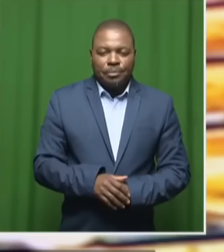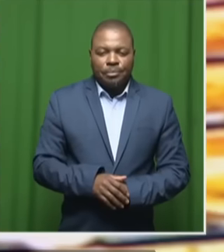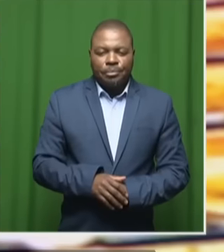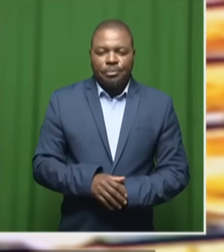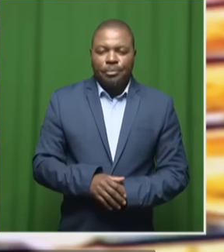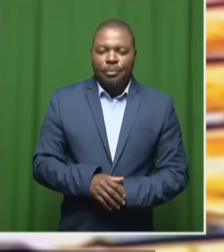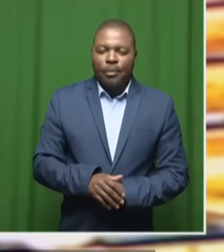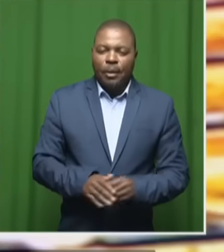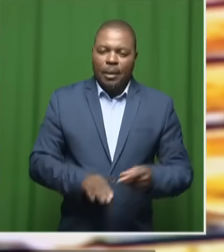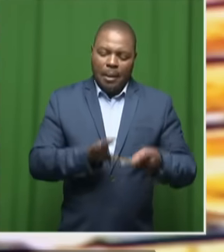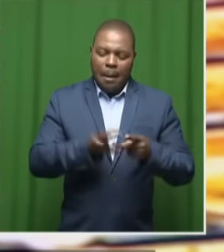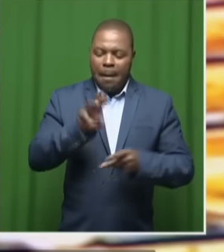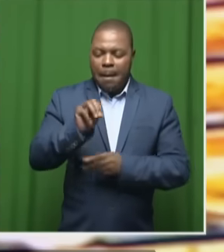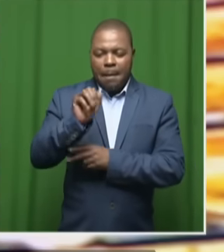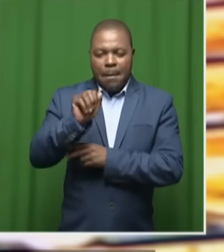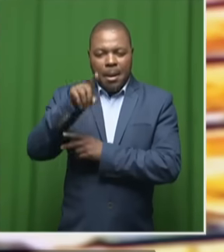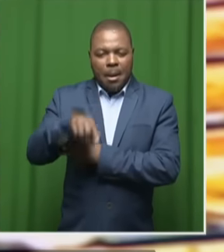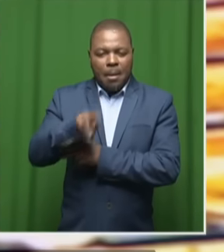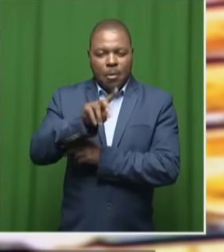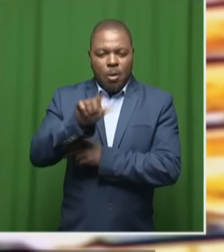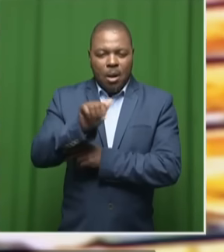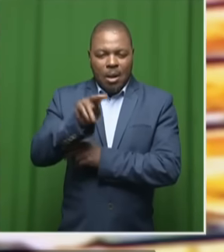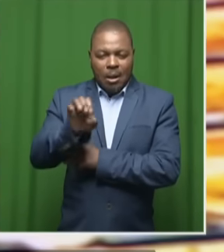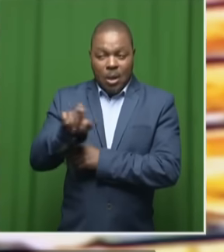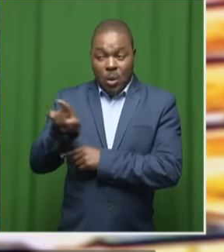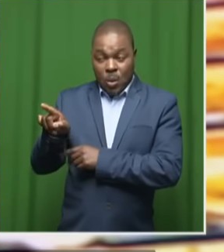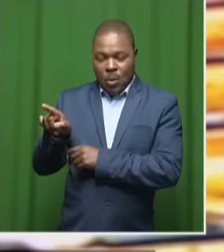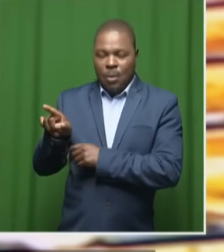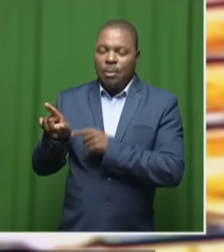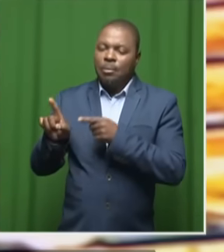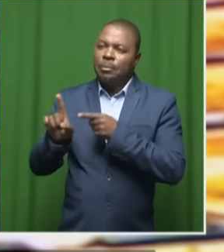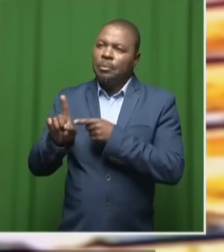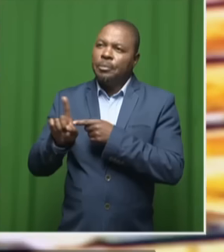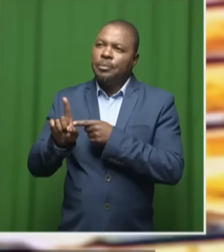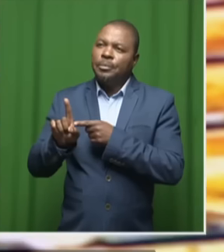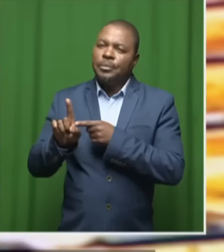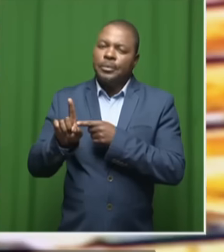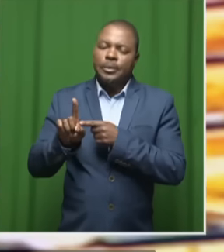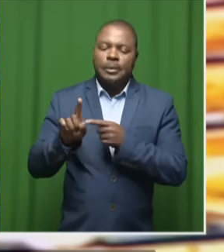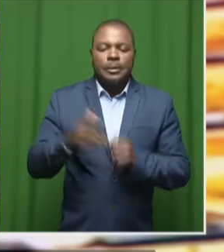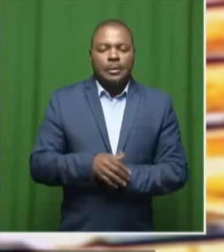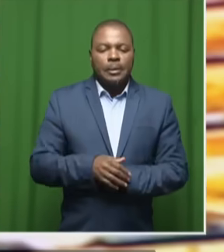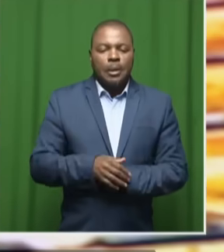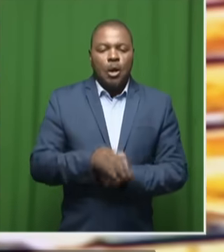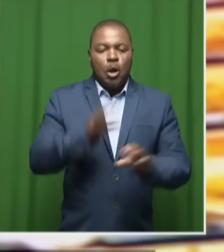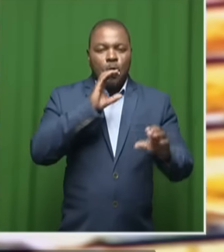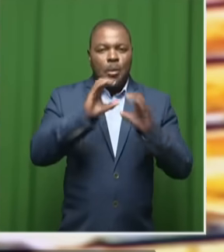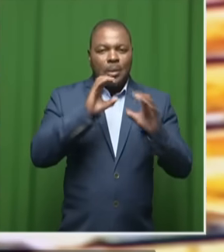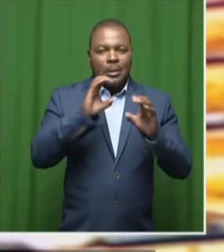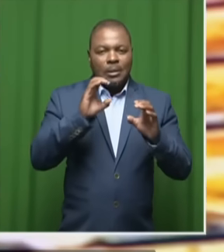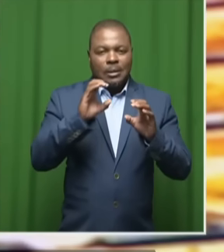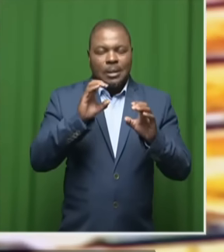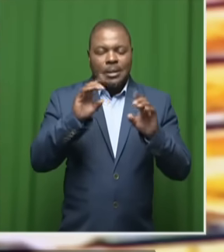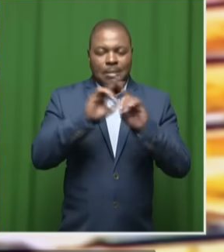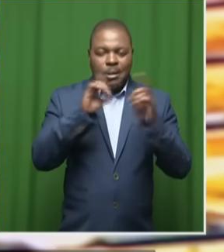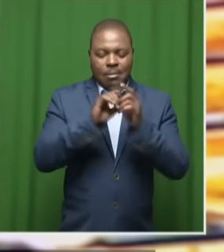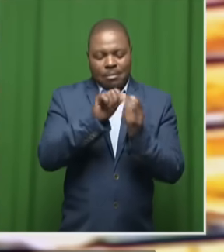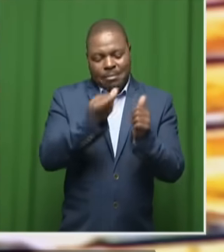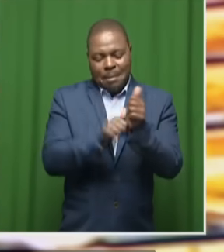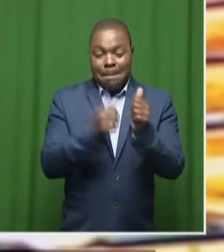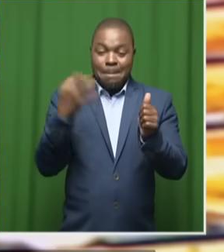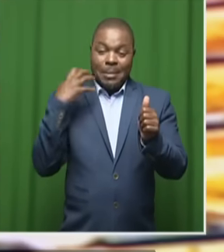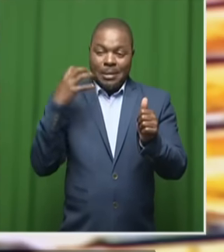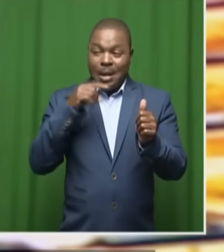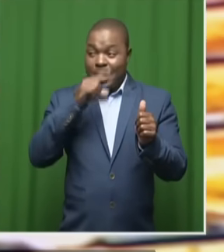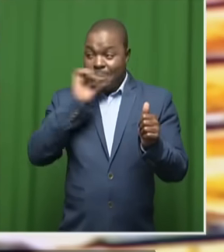Phili Mapulane, the current outgoing Deputy Minister of Communications. his name is